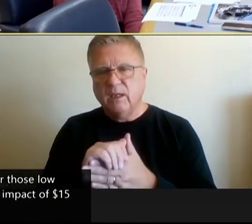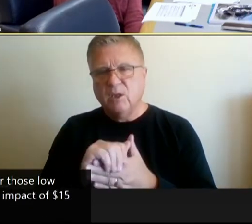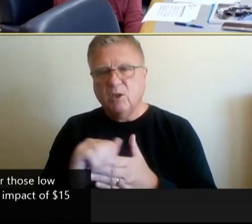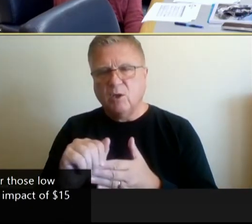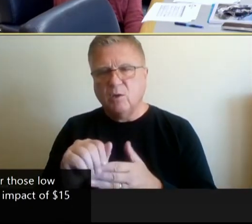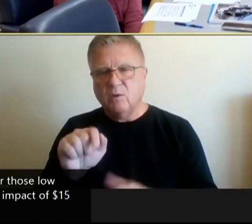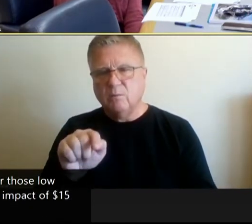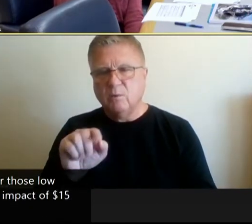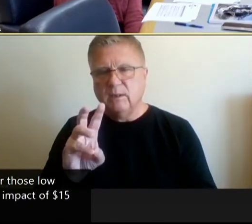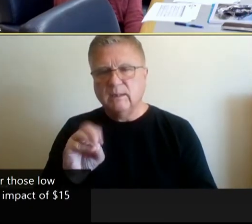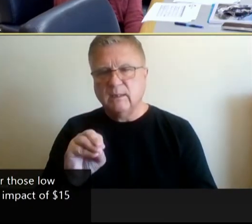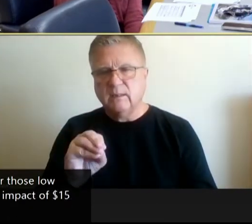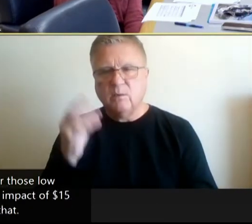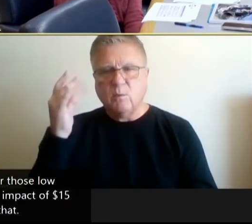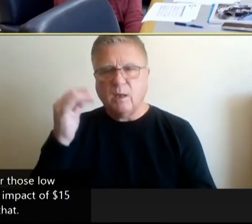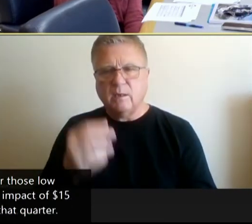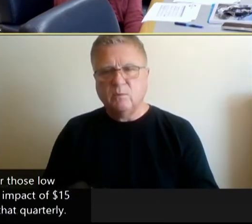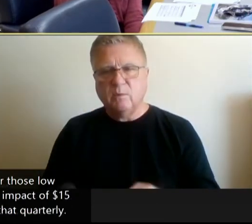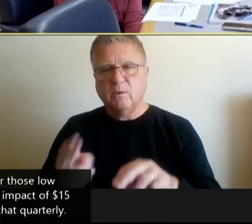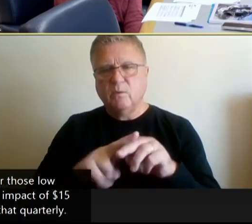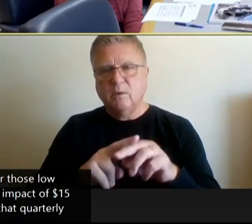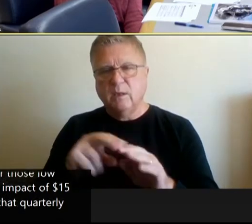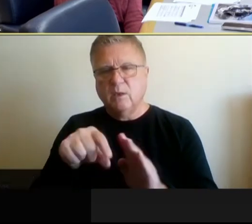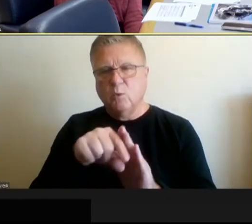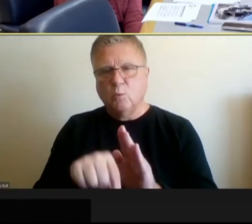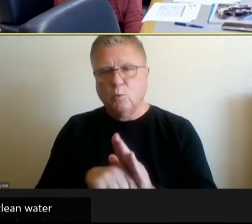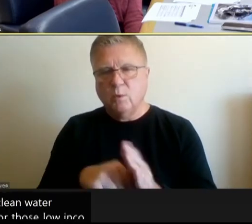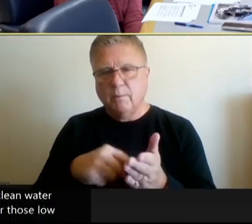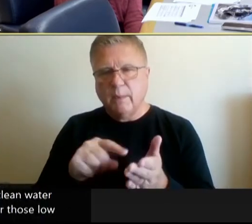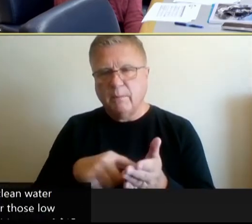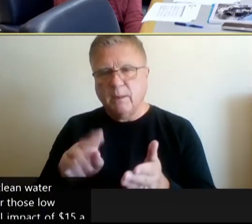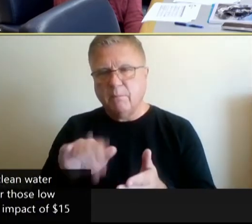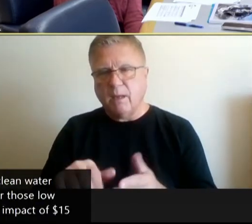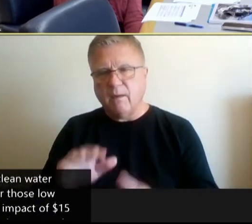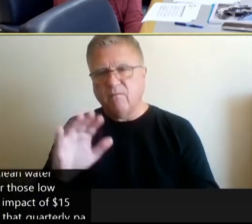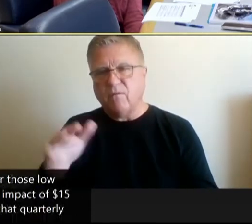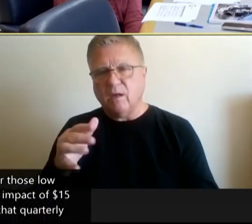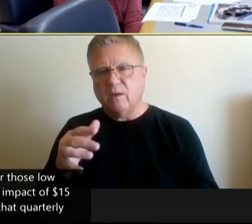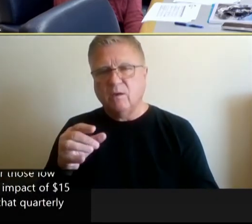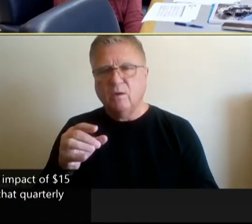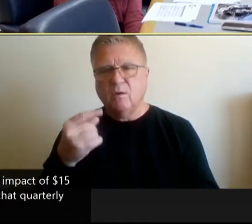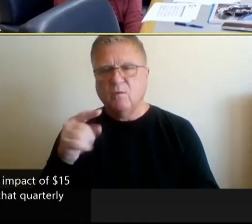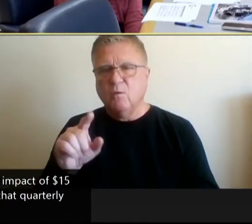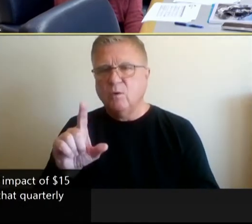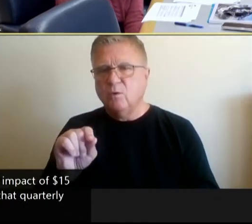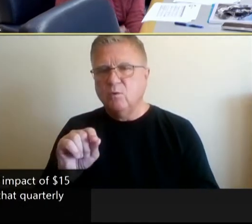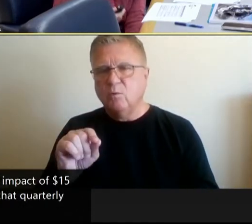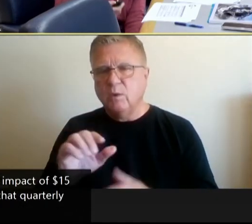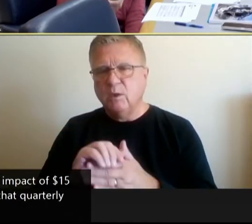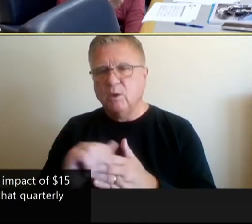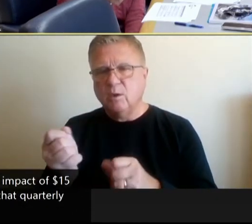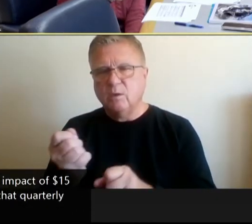$15.60, because we've increased that quarterly payment by $5 or $20 a year.